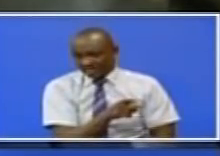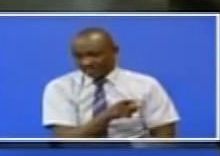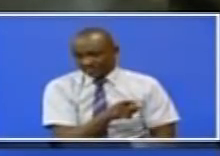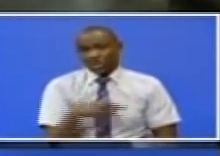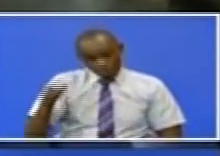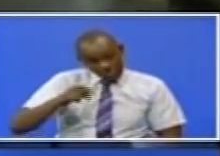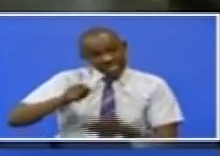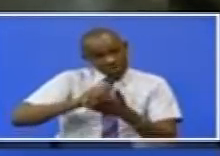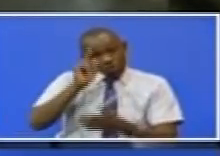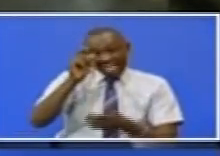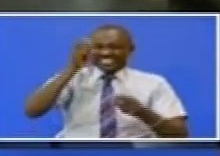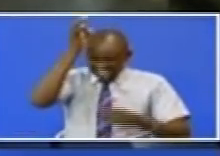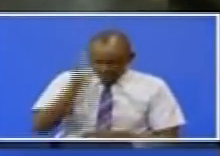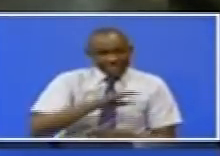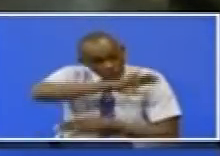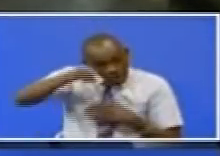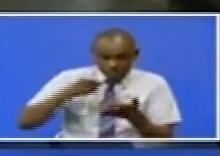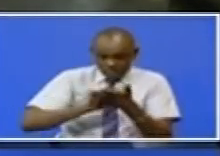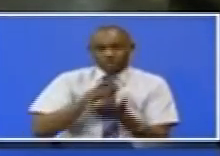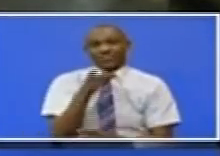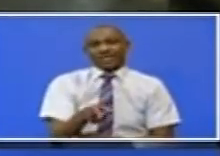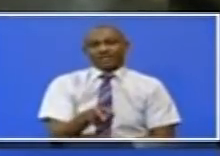We wrote one judgment,